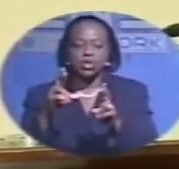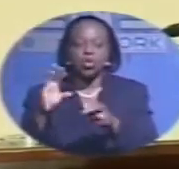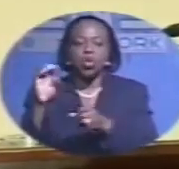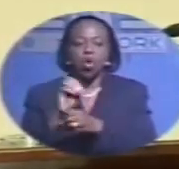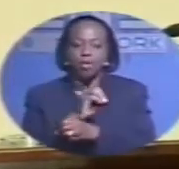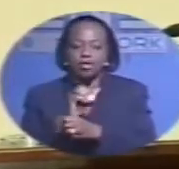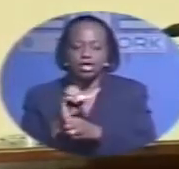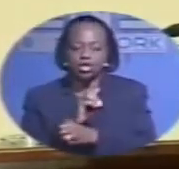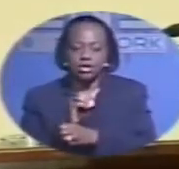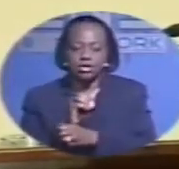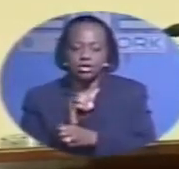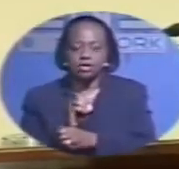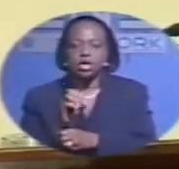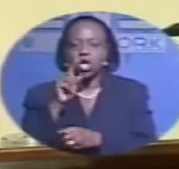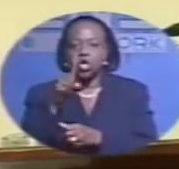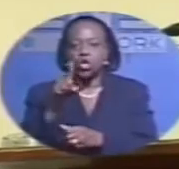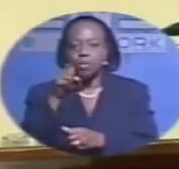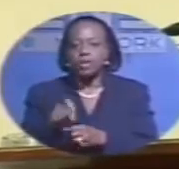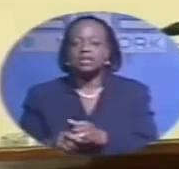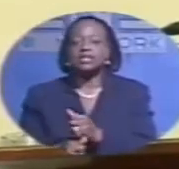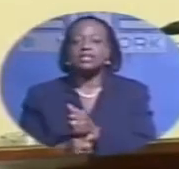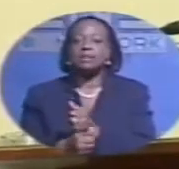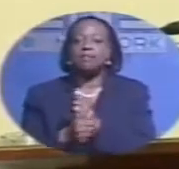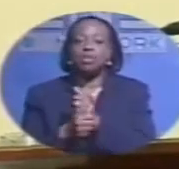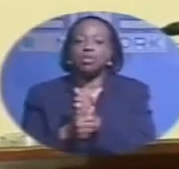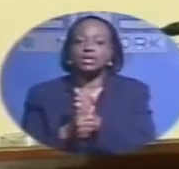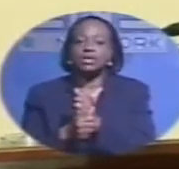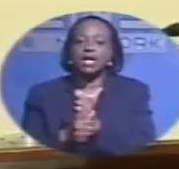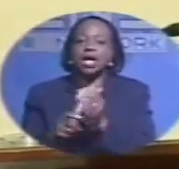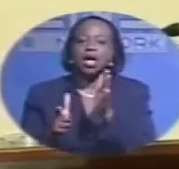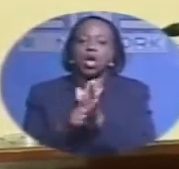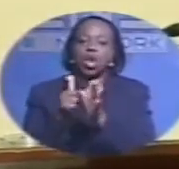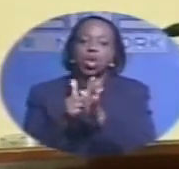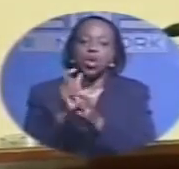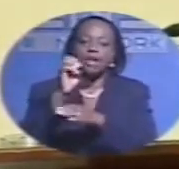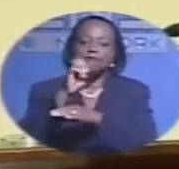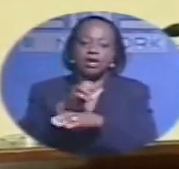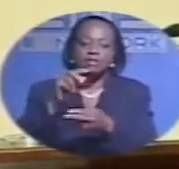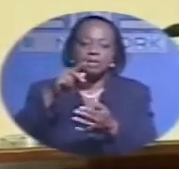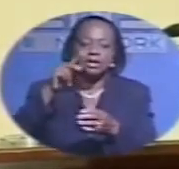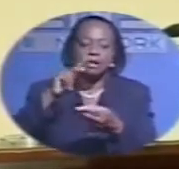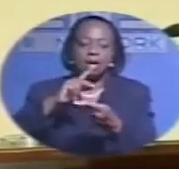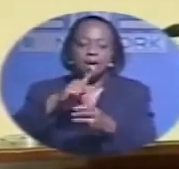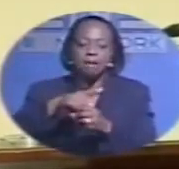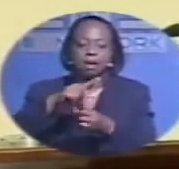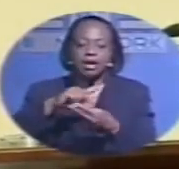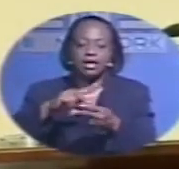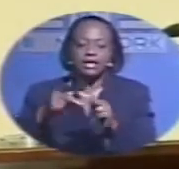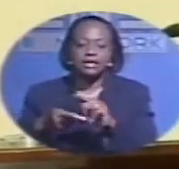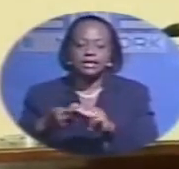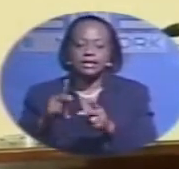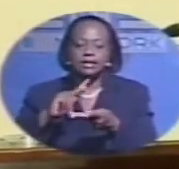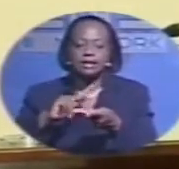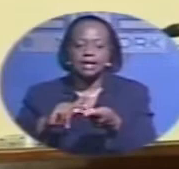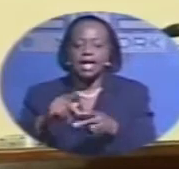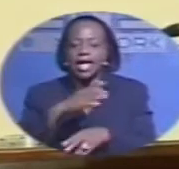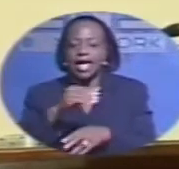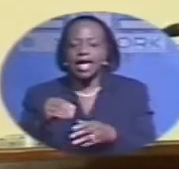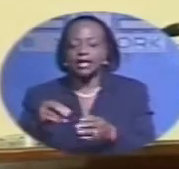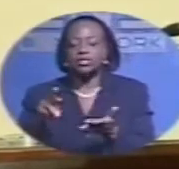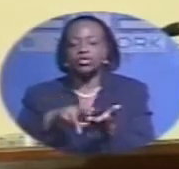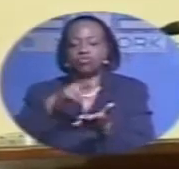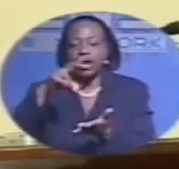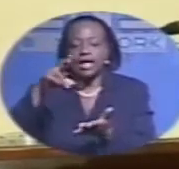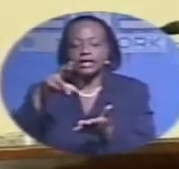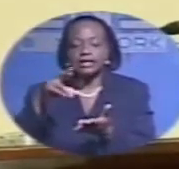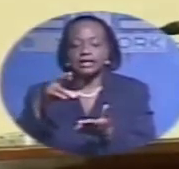You are to support our local and regional law enforcement partners. And you are to rise to the occasion when